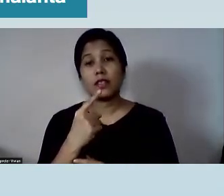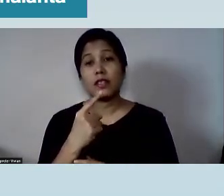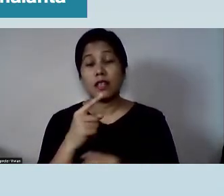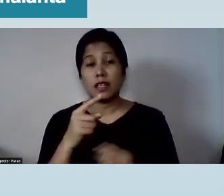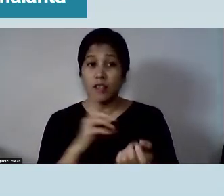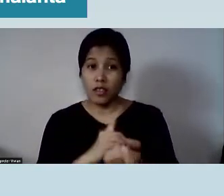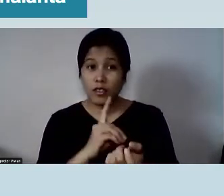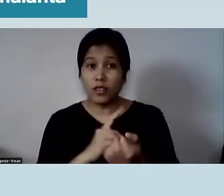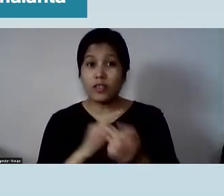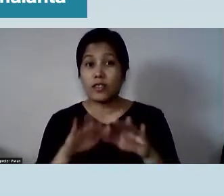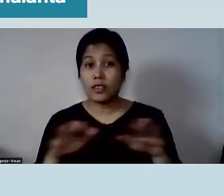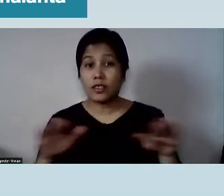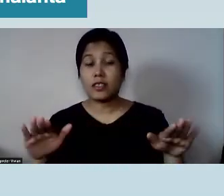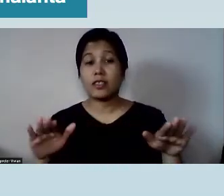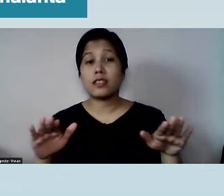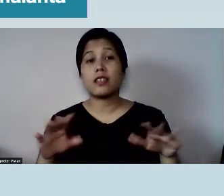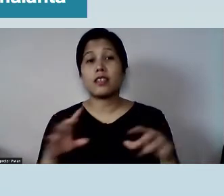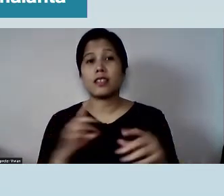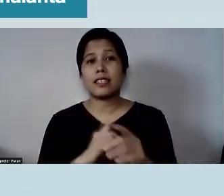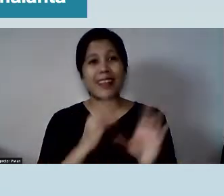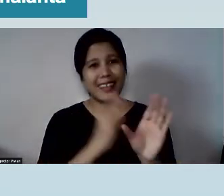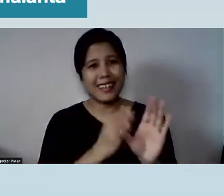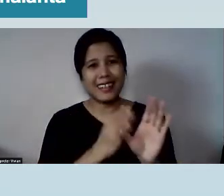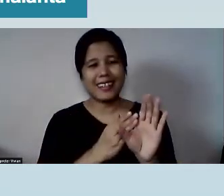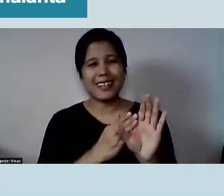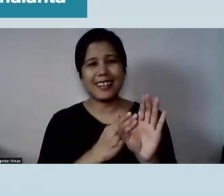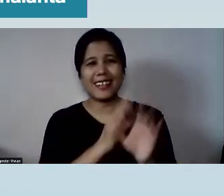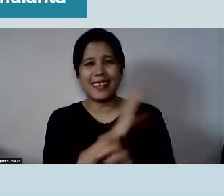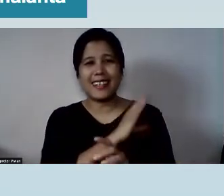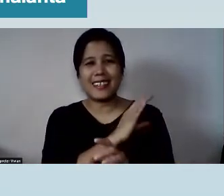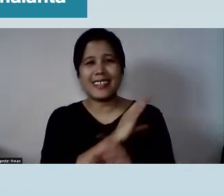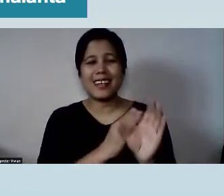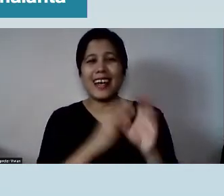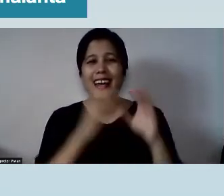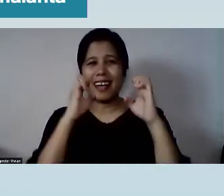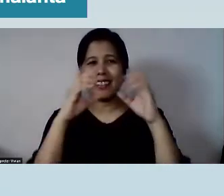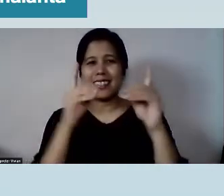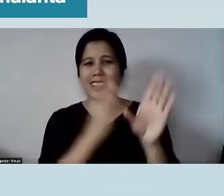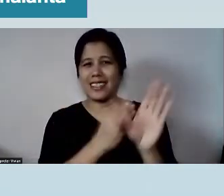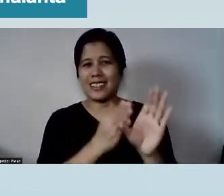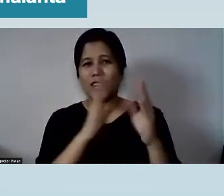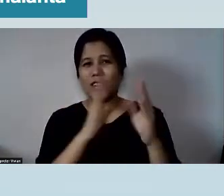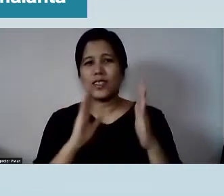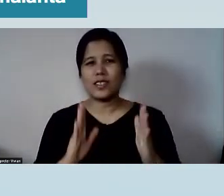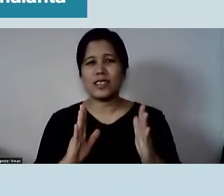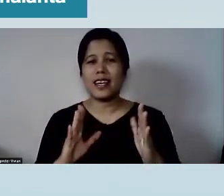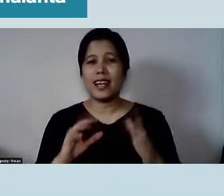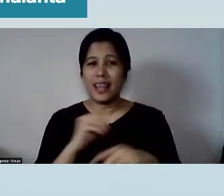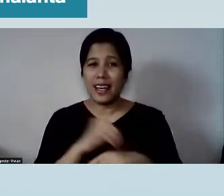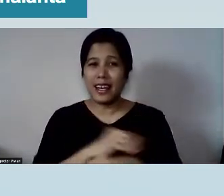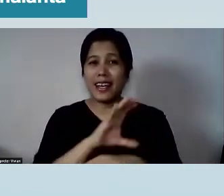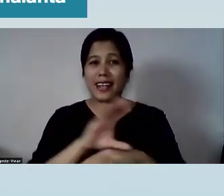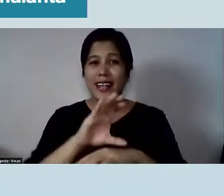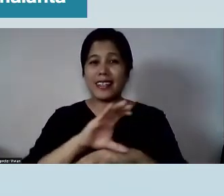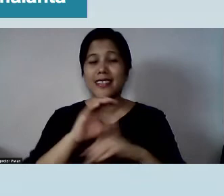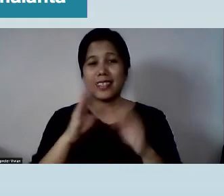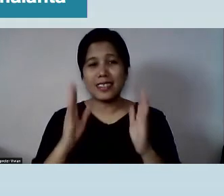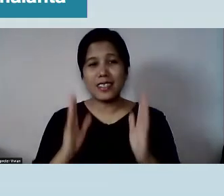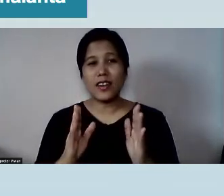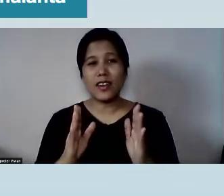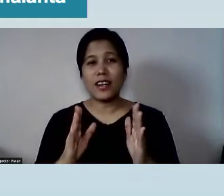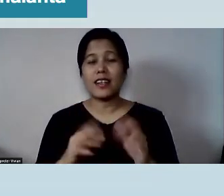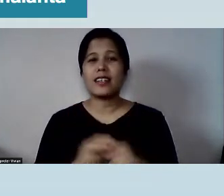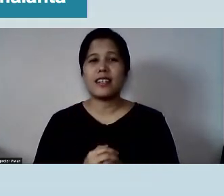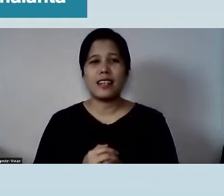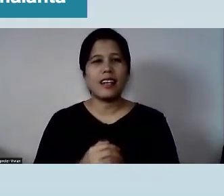developmental pediatricians, clinical psychologists, educational psychologists, or our guidance counselors, psychiatrists,